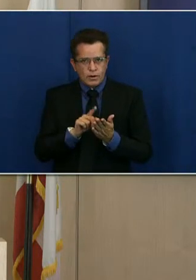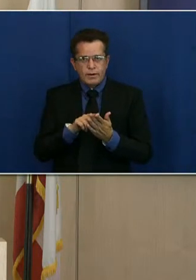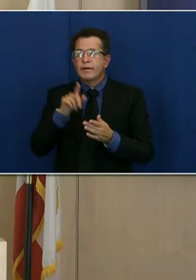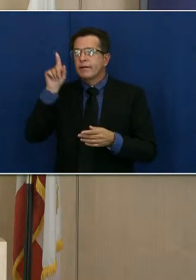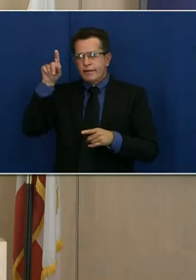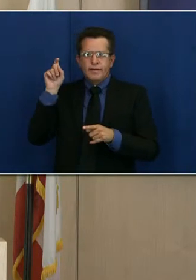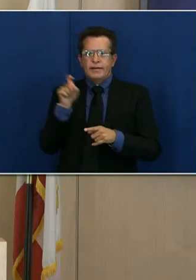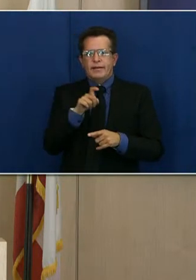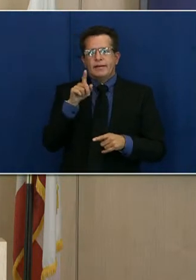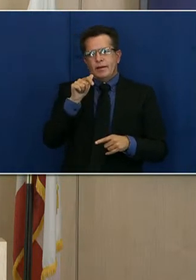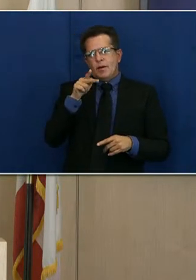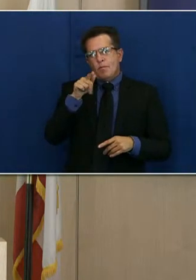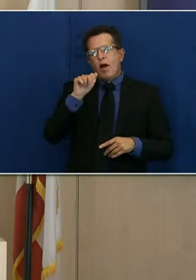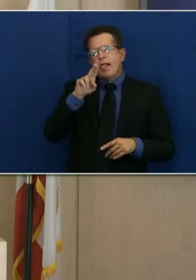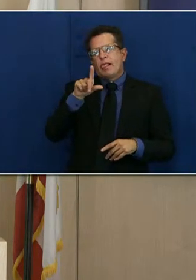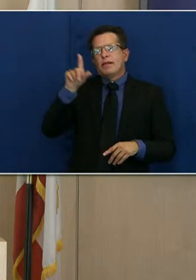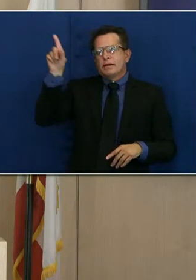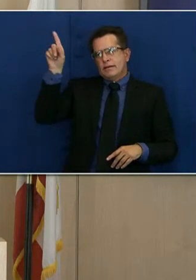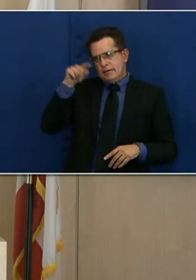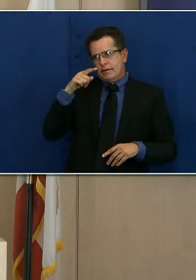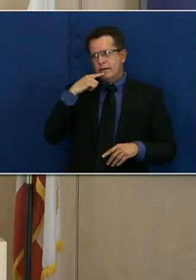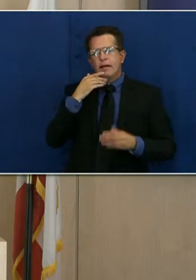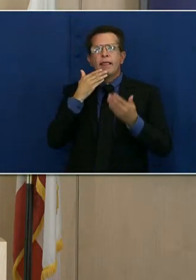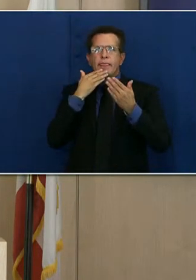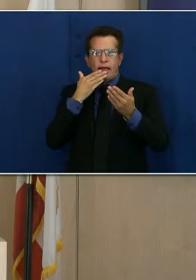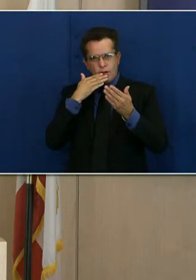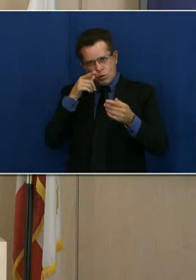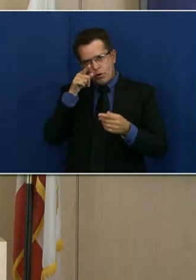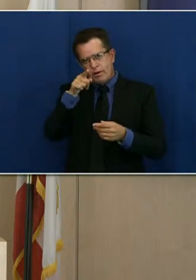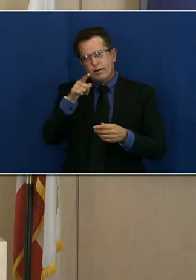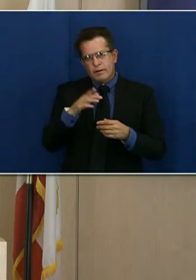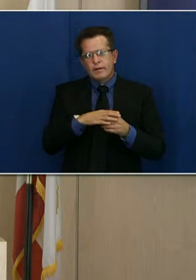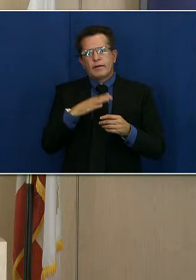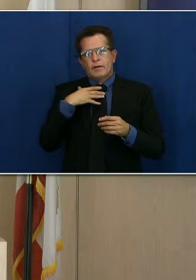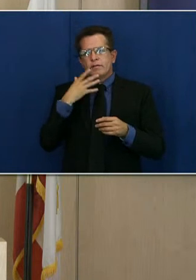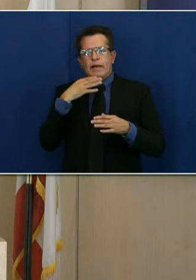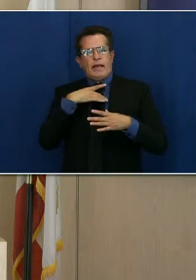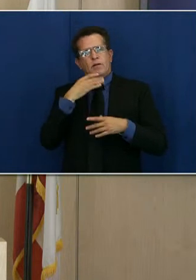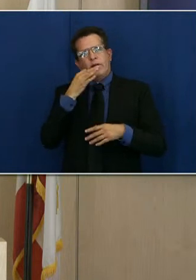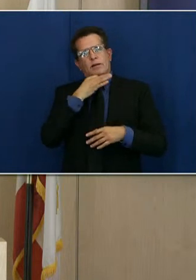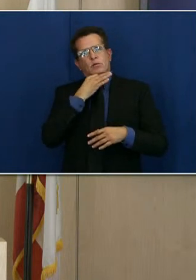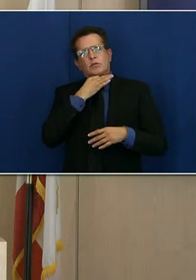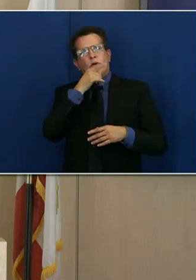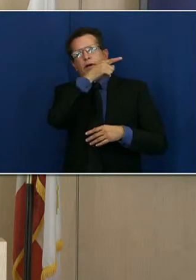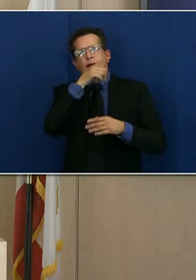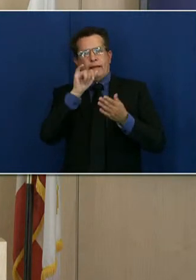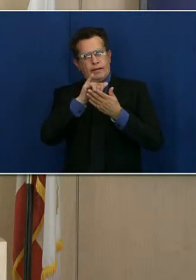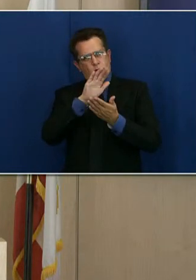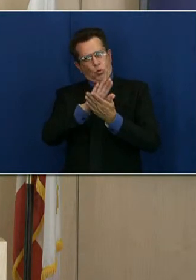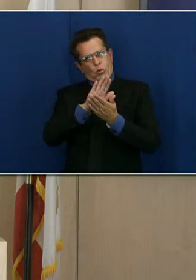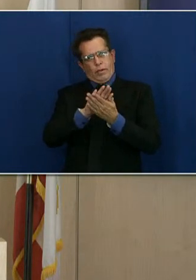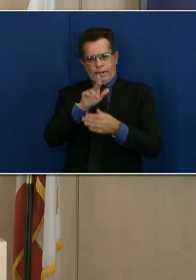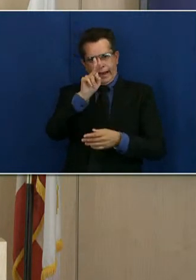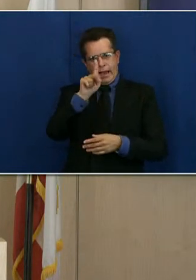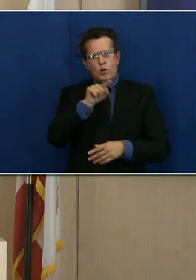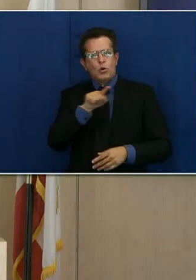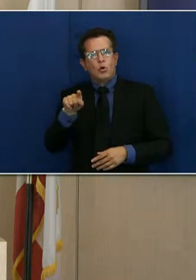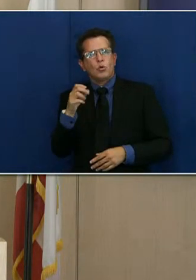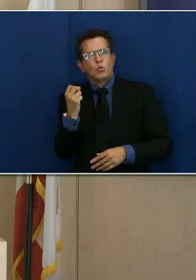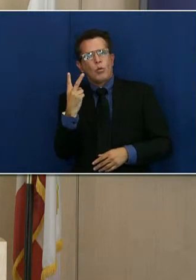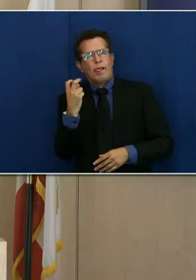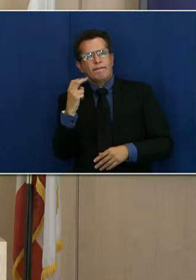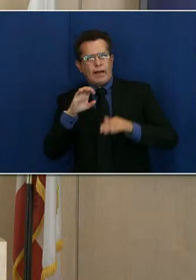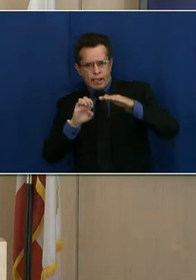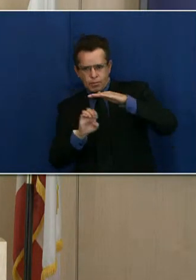Thank you. I'm interested in the caseload that's going on out in our grade schools, K through 12. You know,